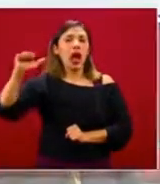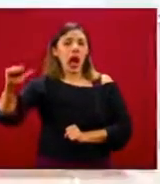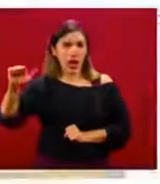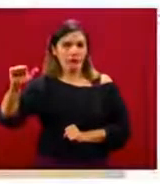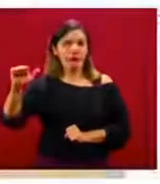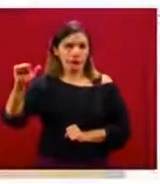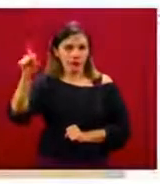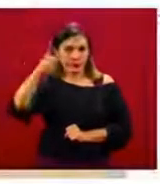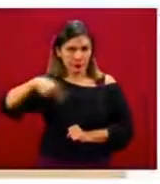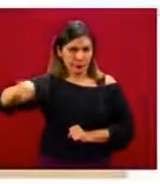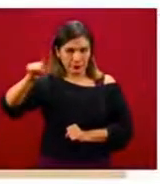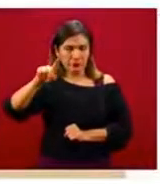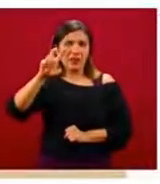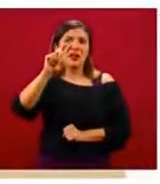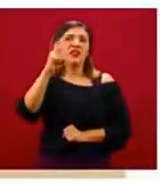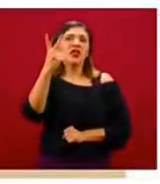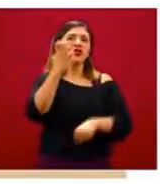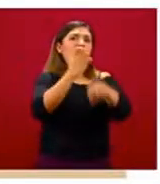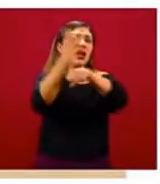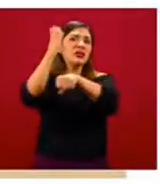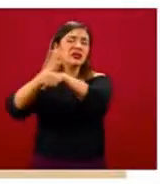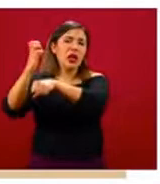Security Institute.